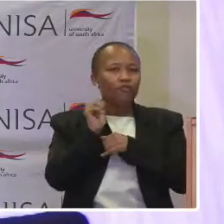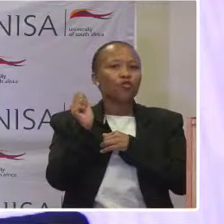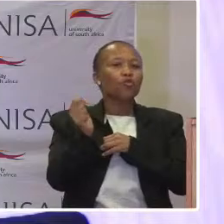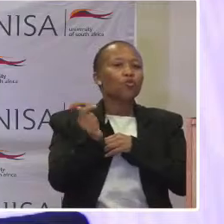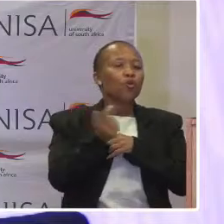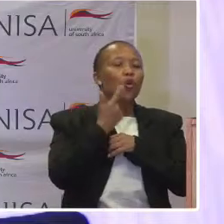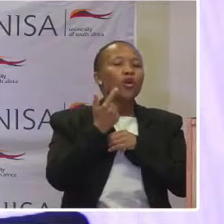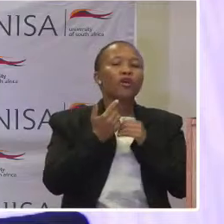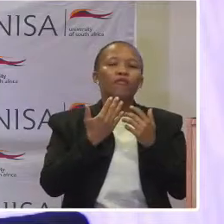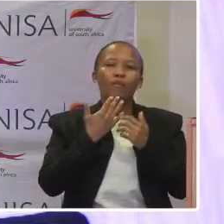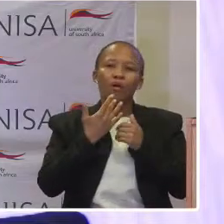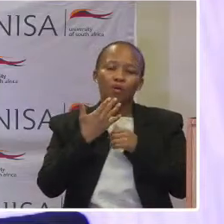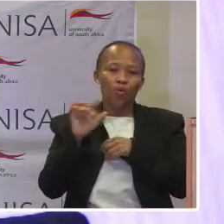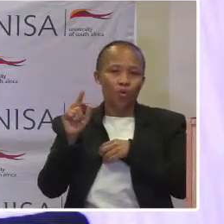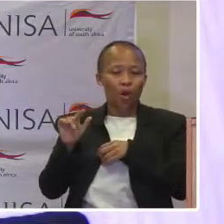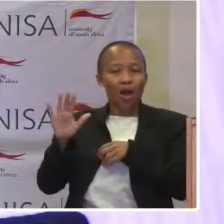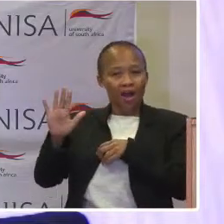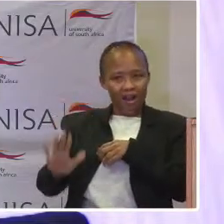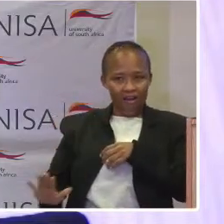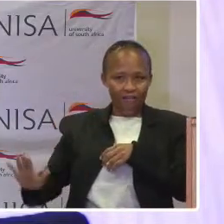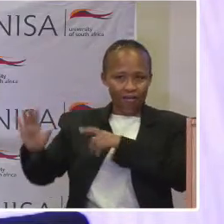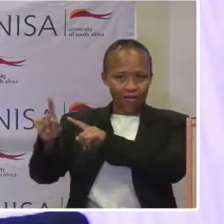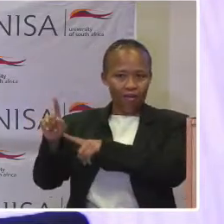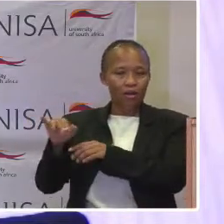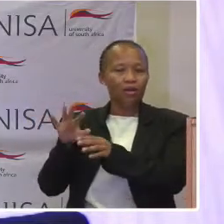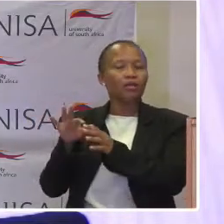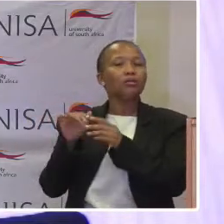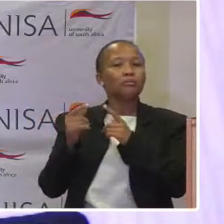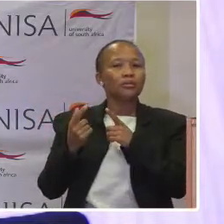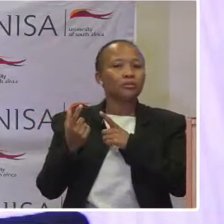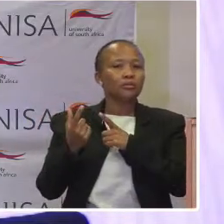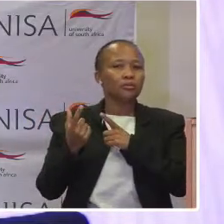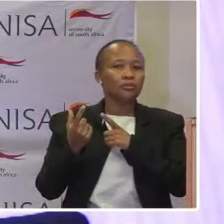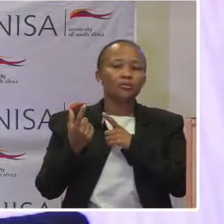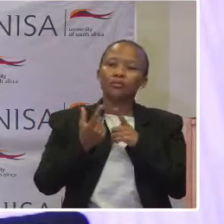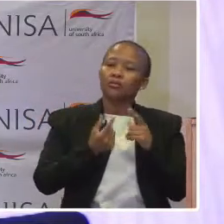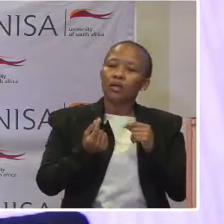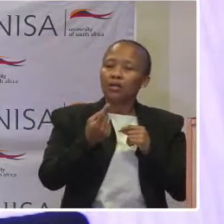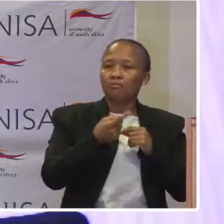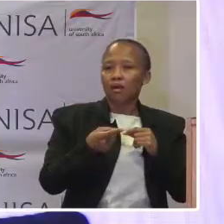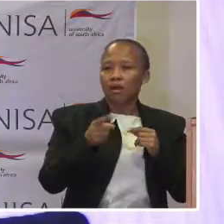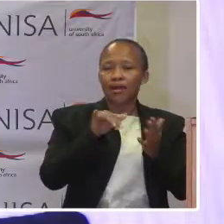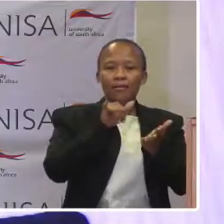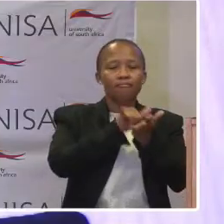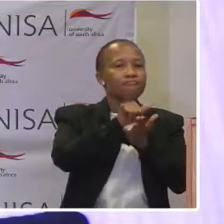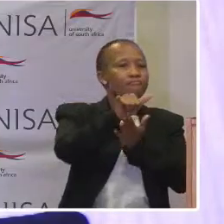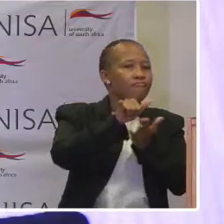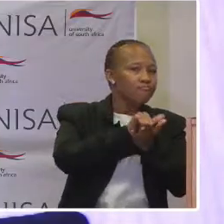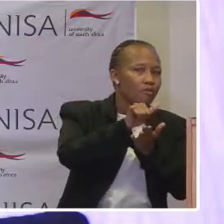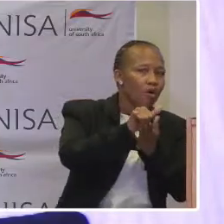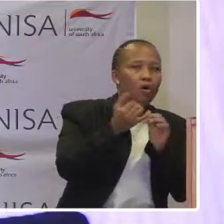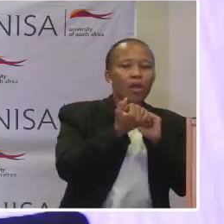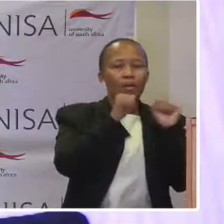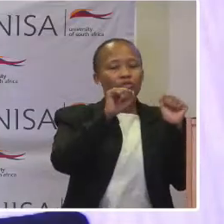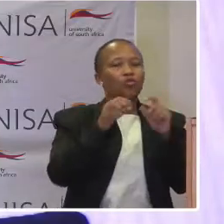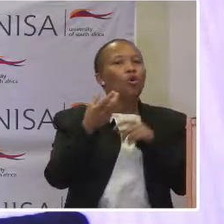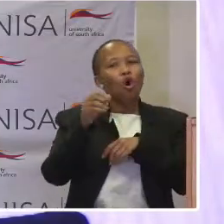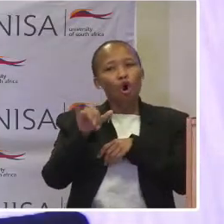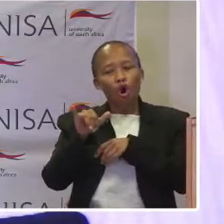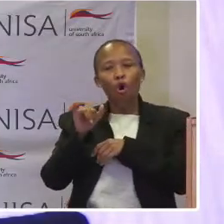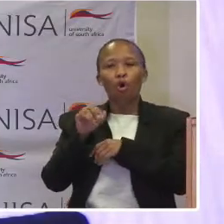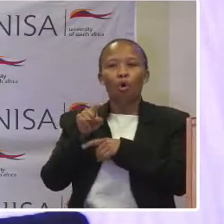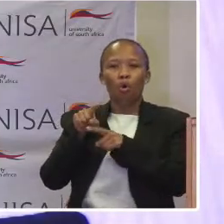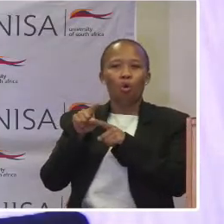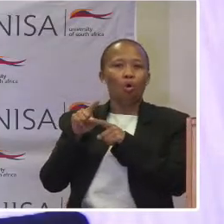African states assigned towards liberalization of airspace or towards liberalization of the aviation